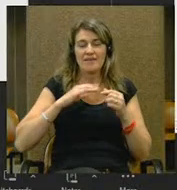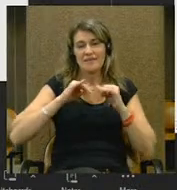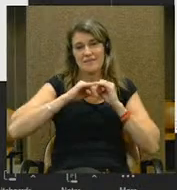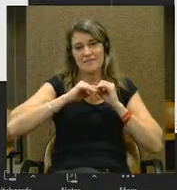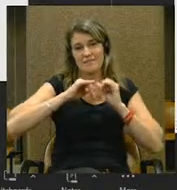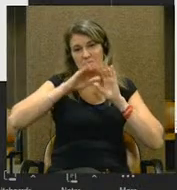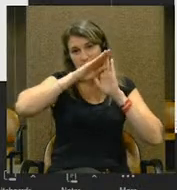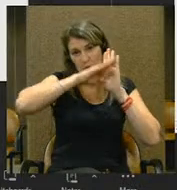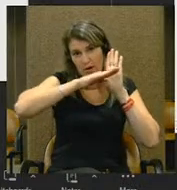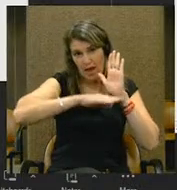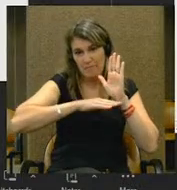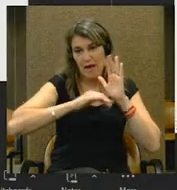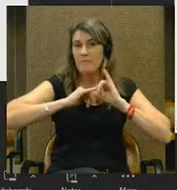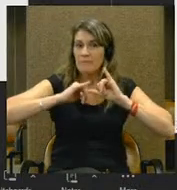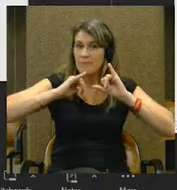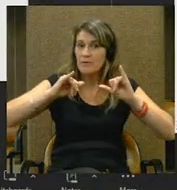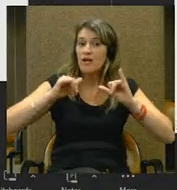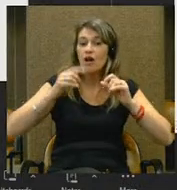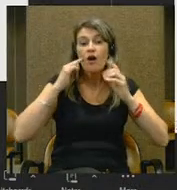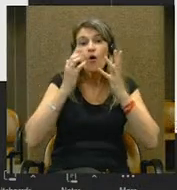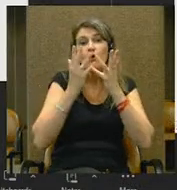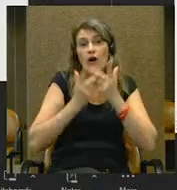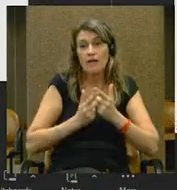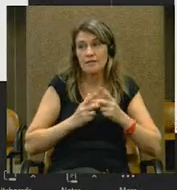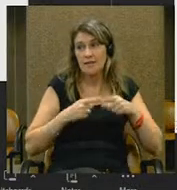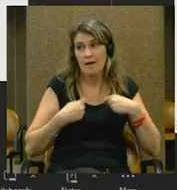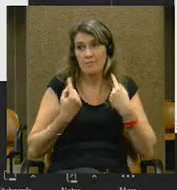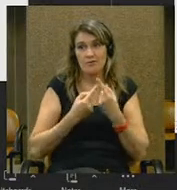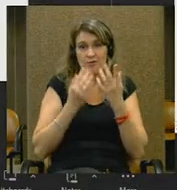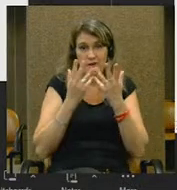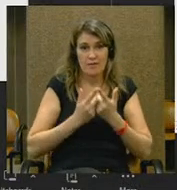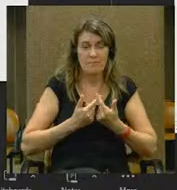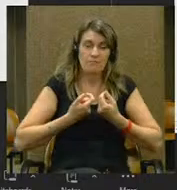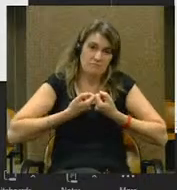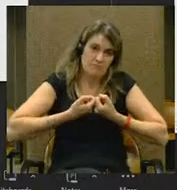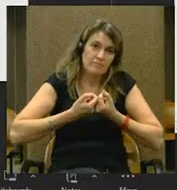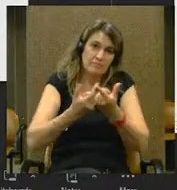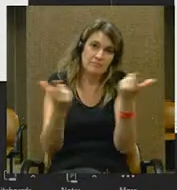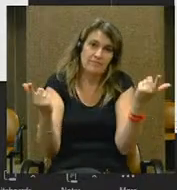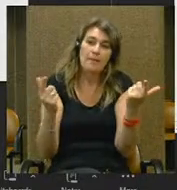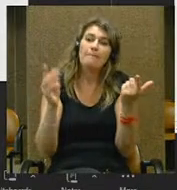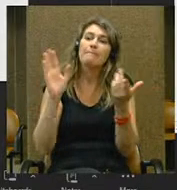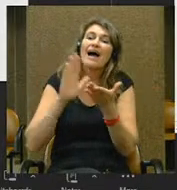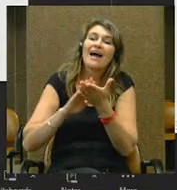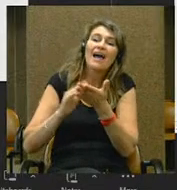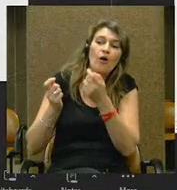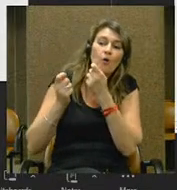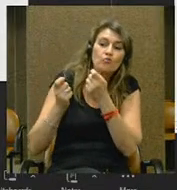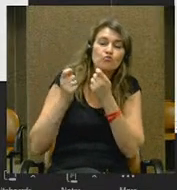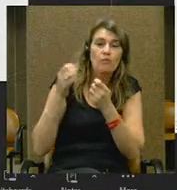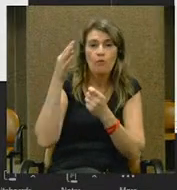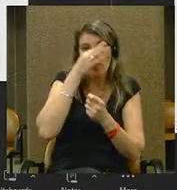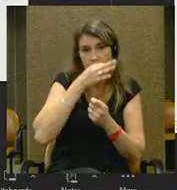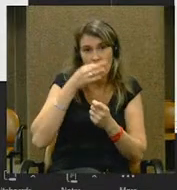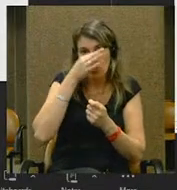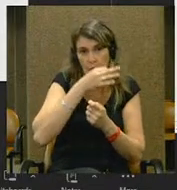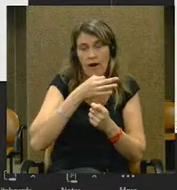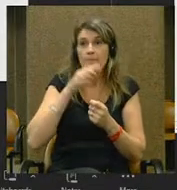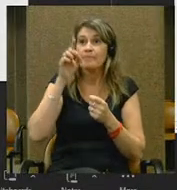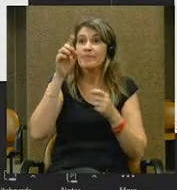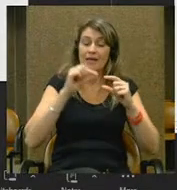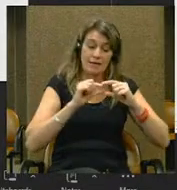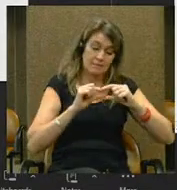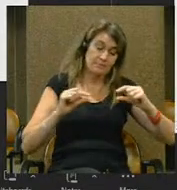the unregulated drug supply to be made available to people. And I put a link to our Provincial Health